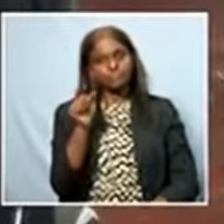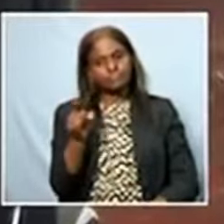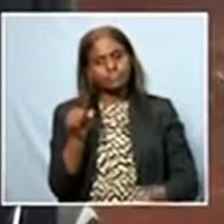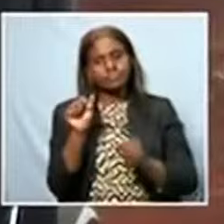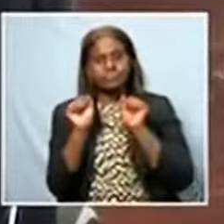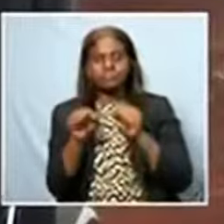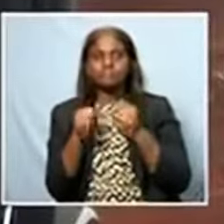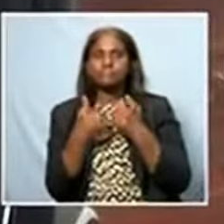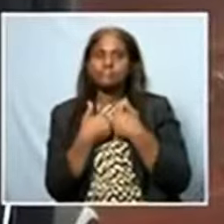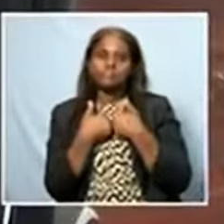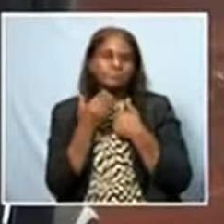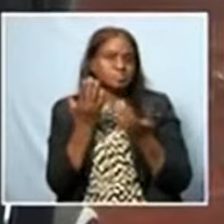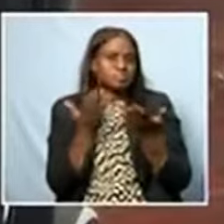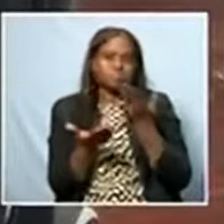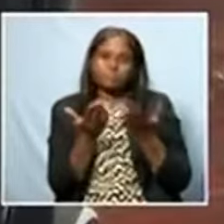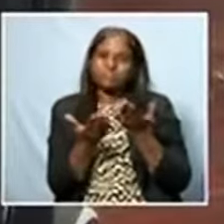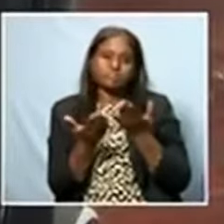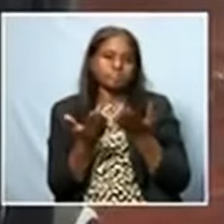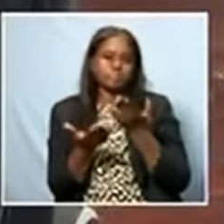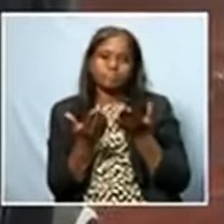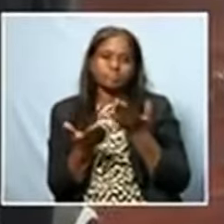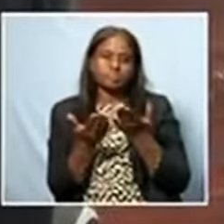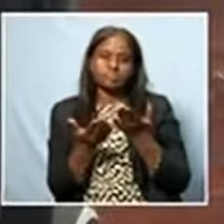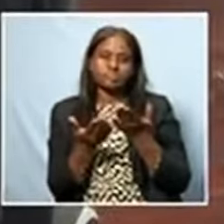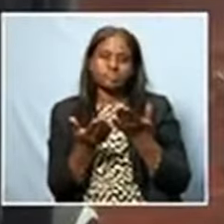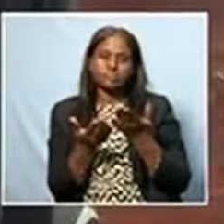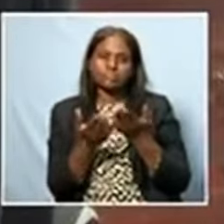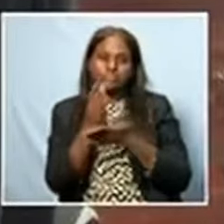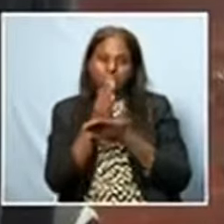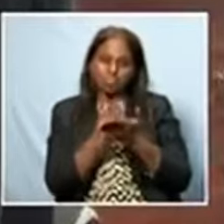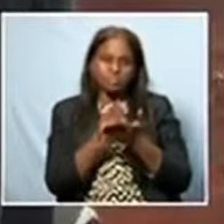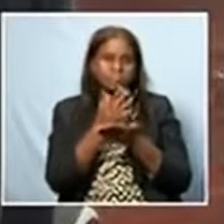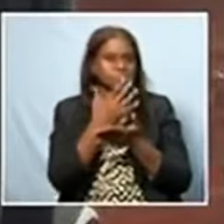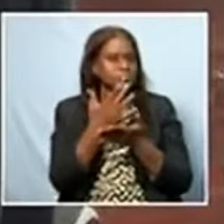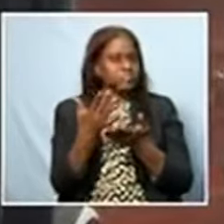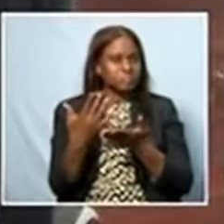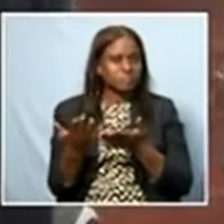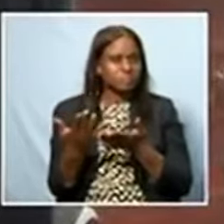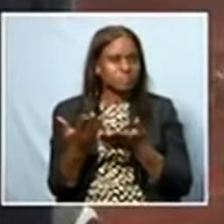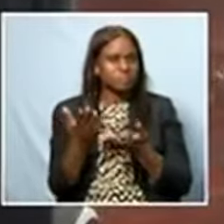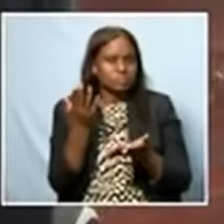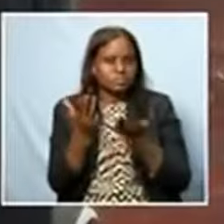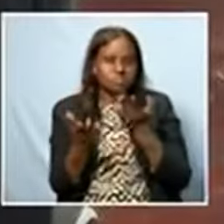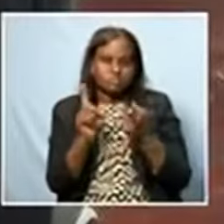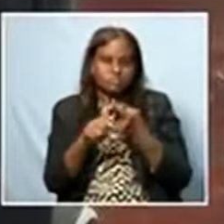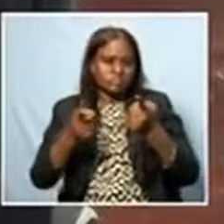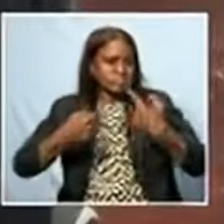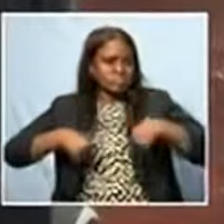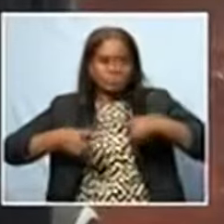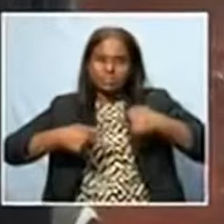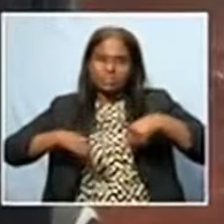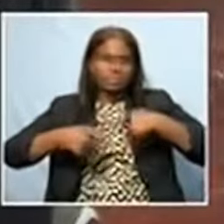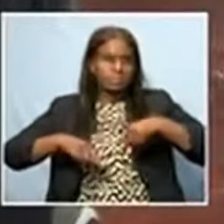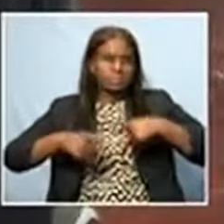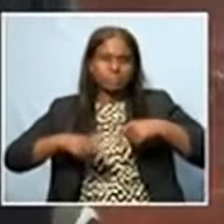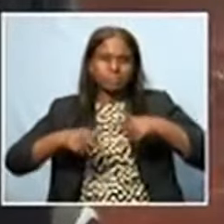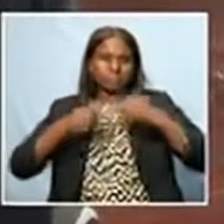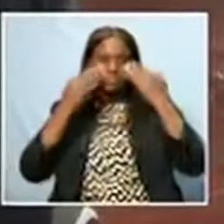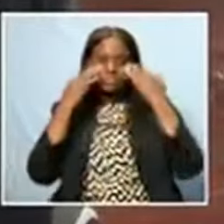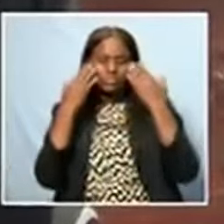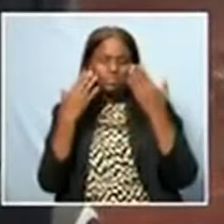be maybe a substitution effect, maybe to local,